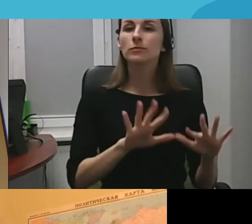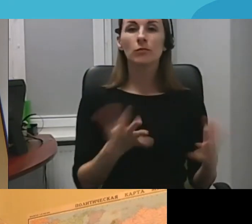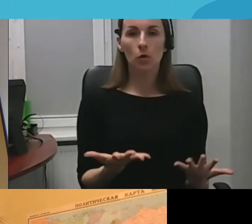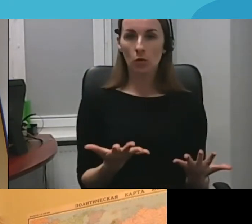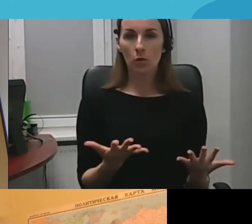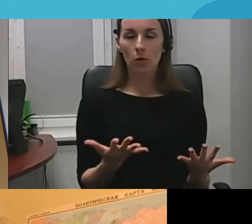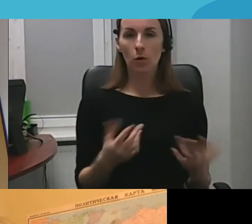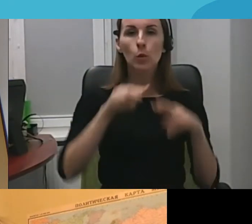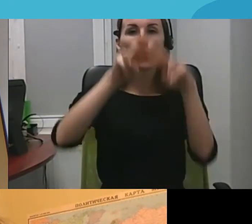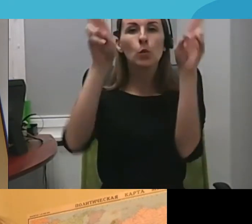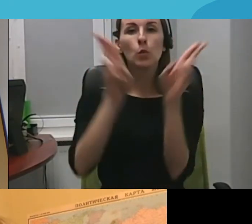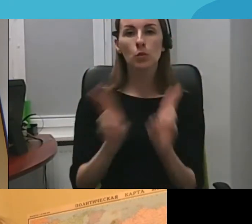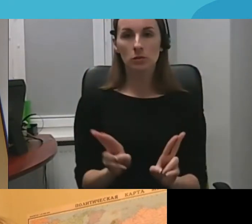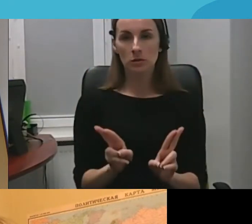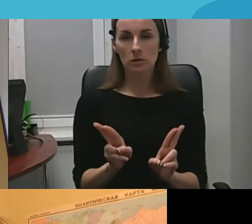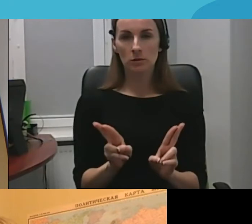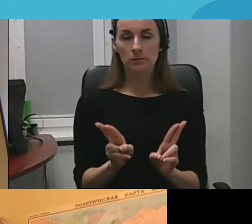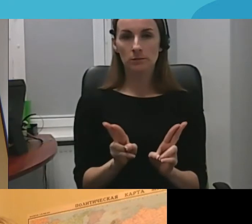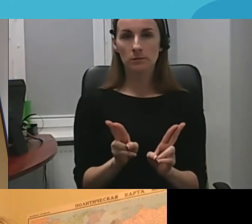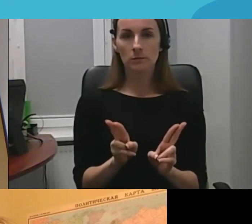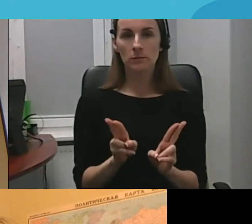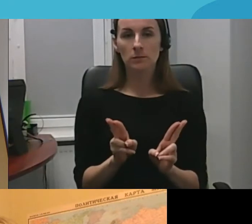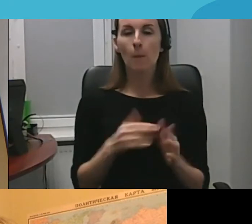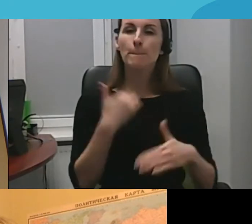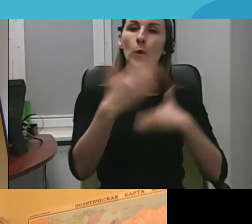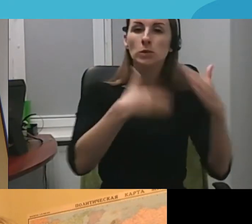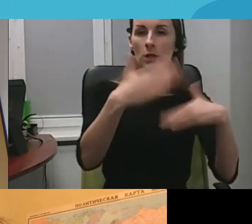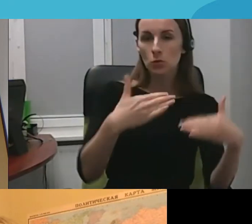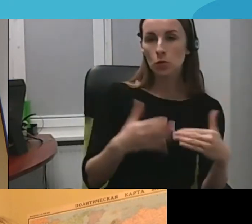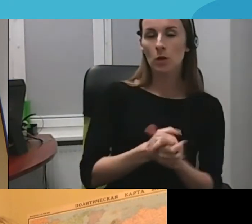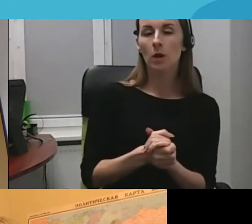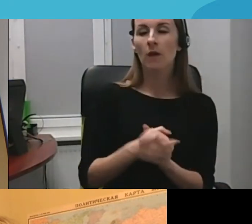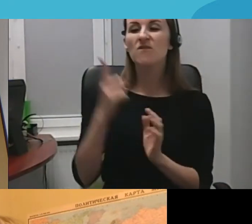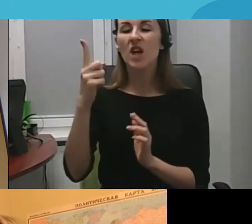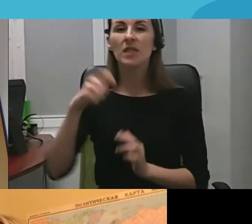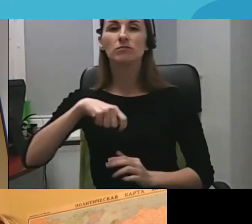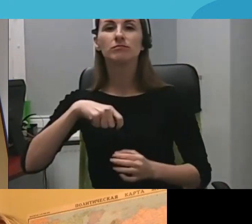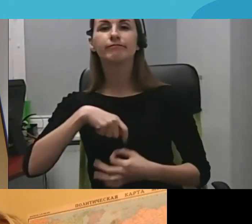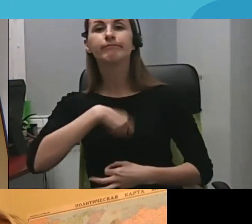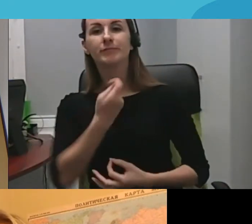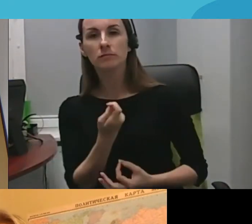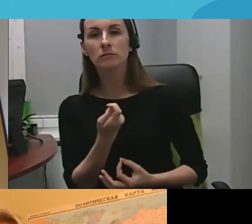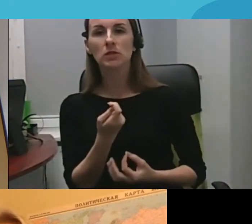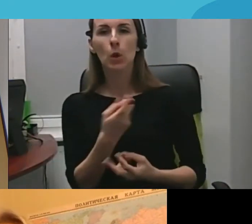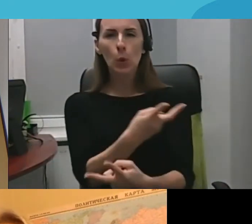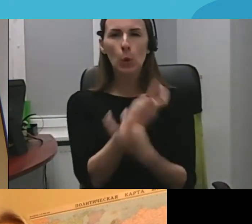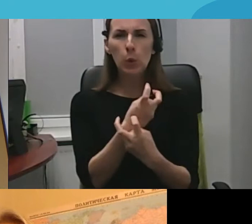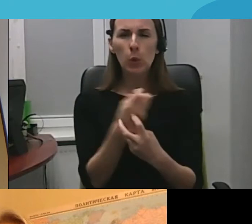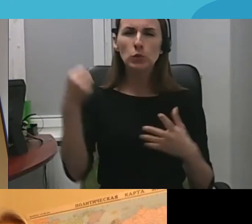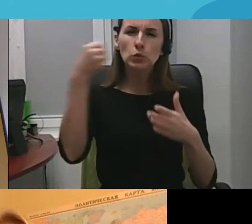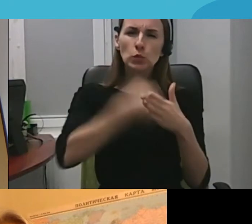victims who was severely beaten filed a complaint